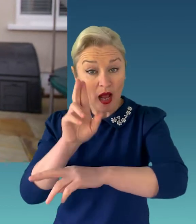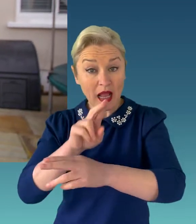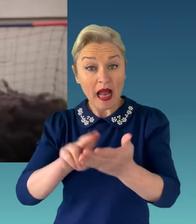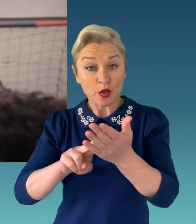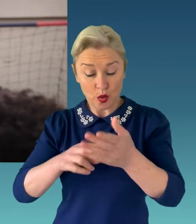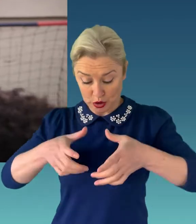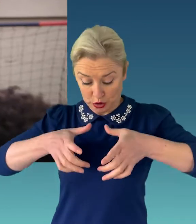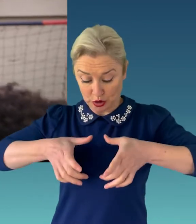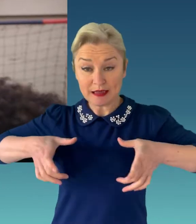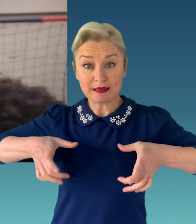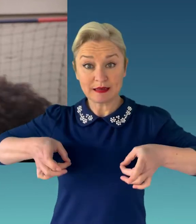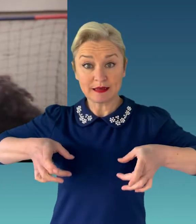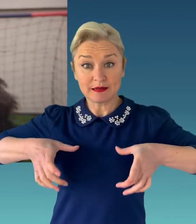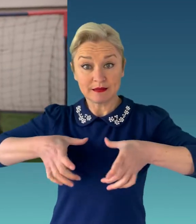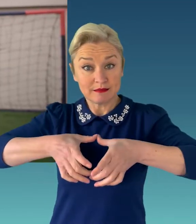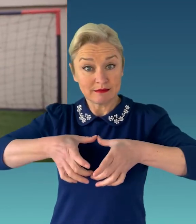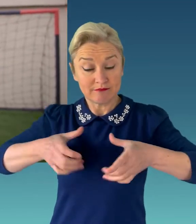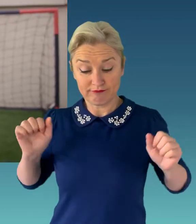strap for your phone. Done the job.